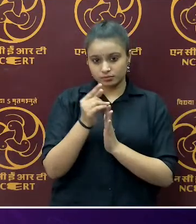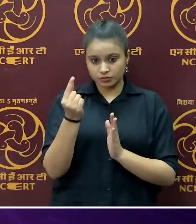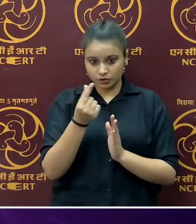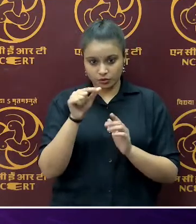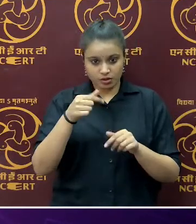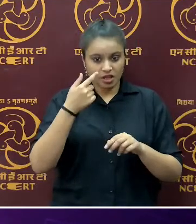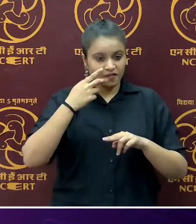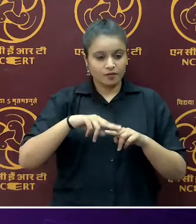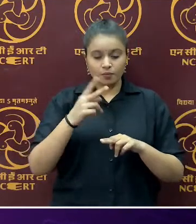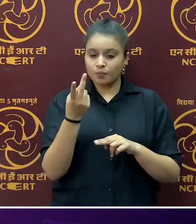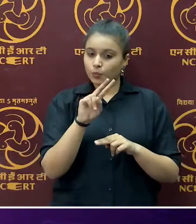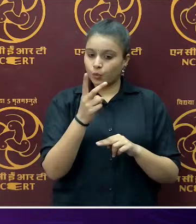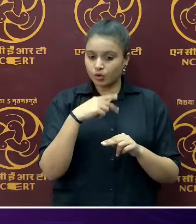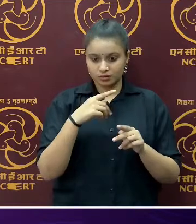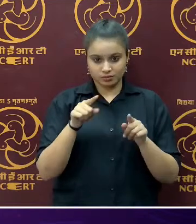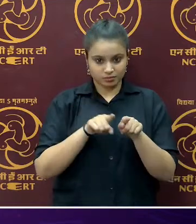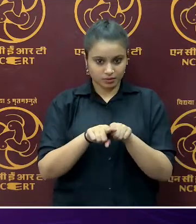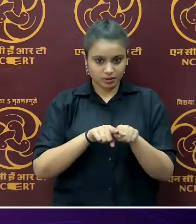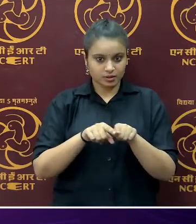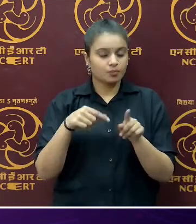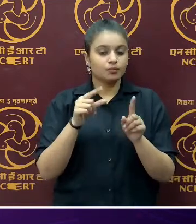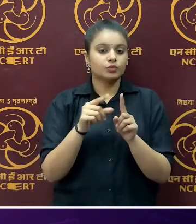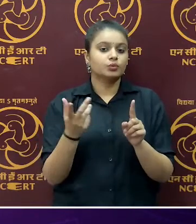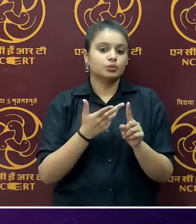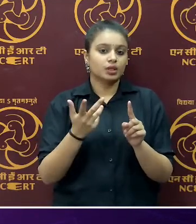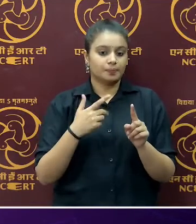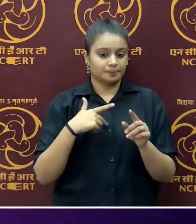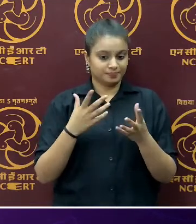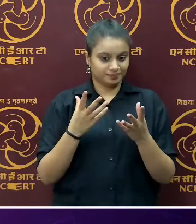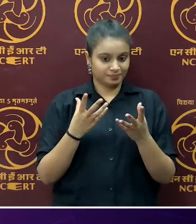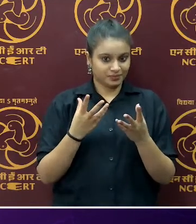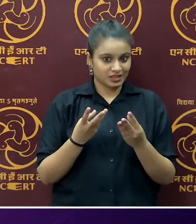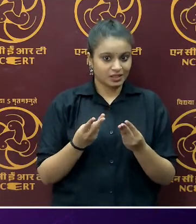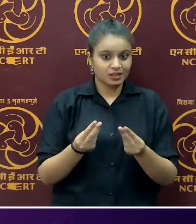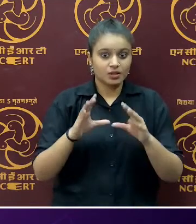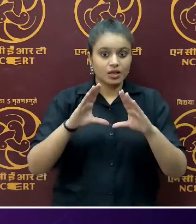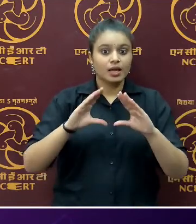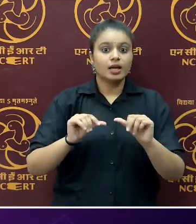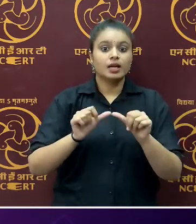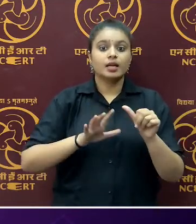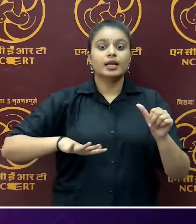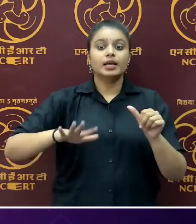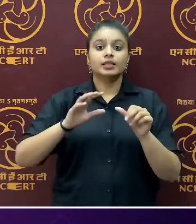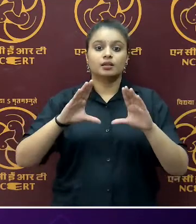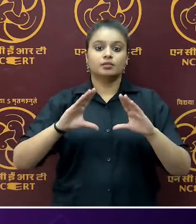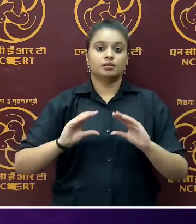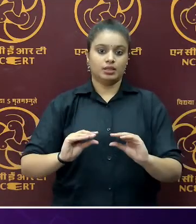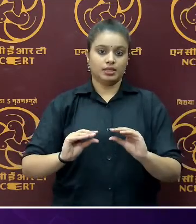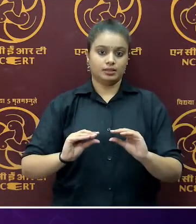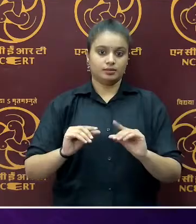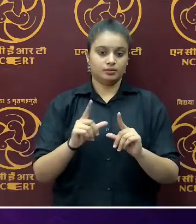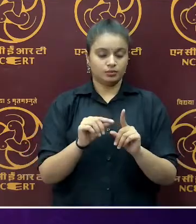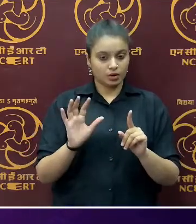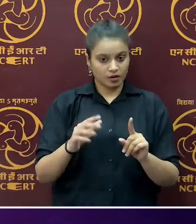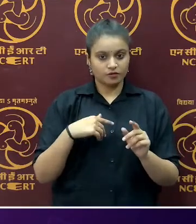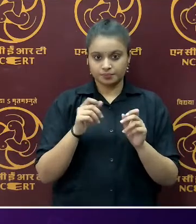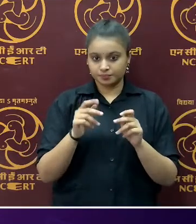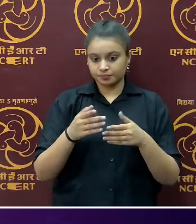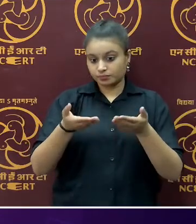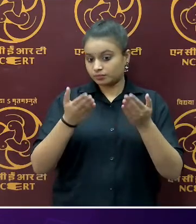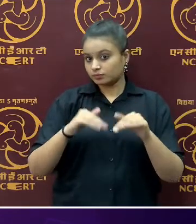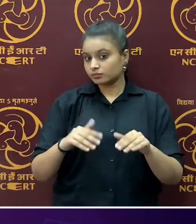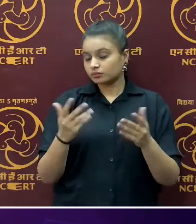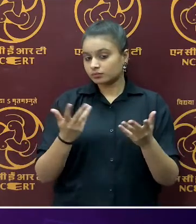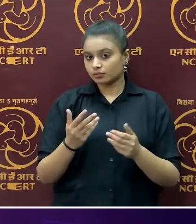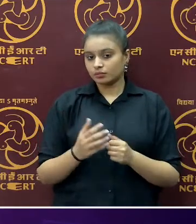in both the examples, what we have done, we have reduced the area. Yes. Okay. Now next one